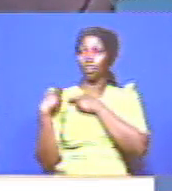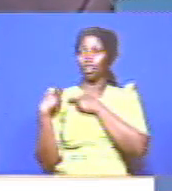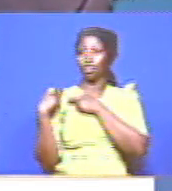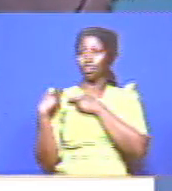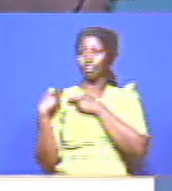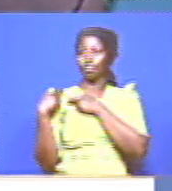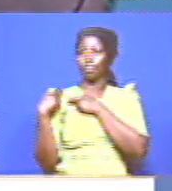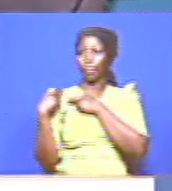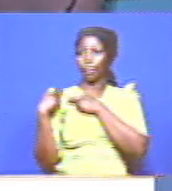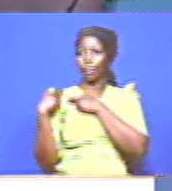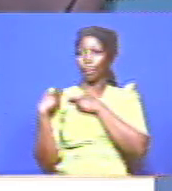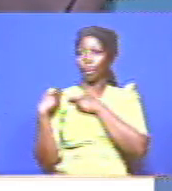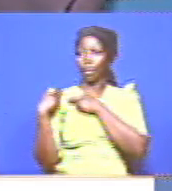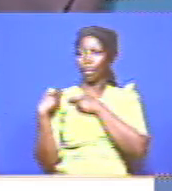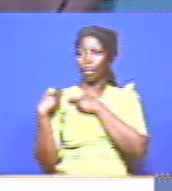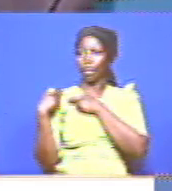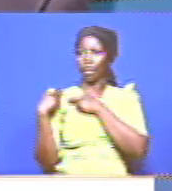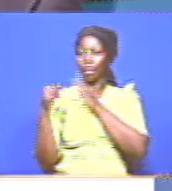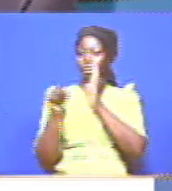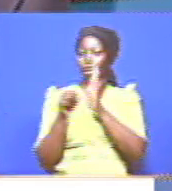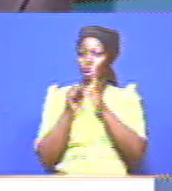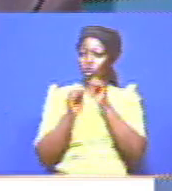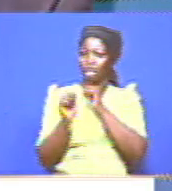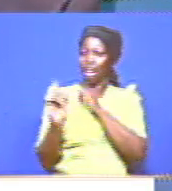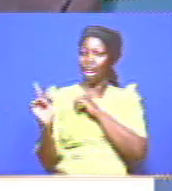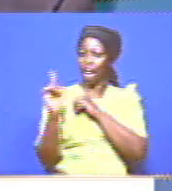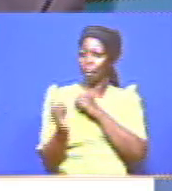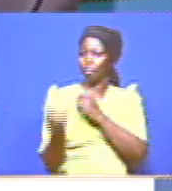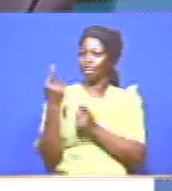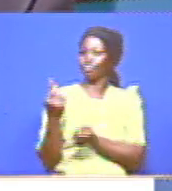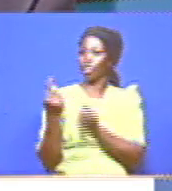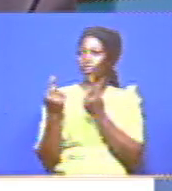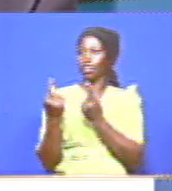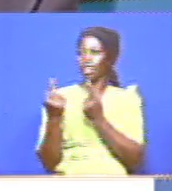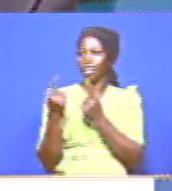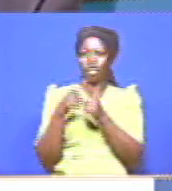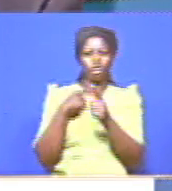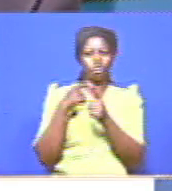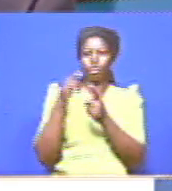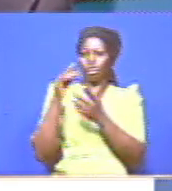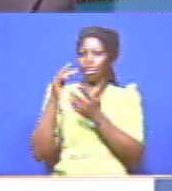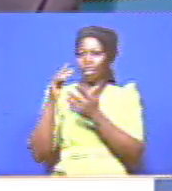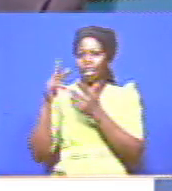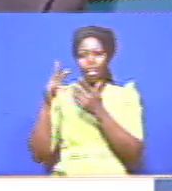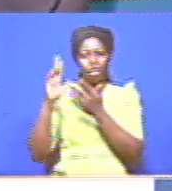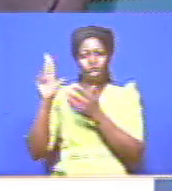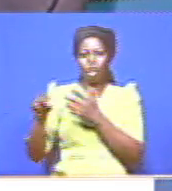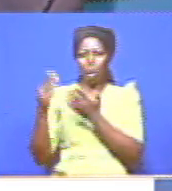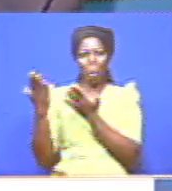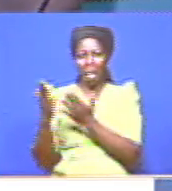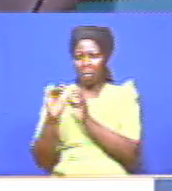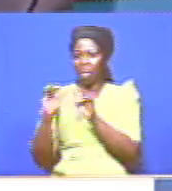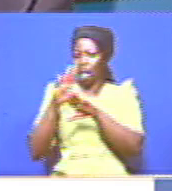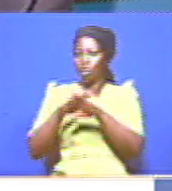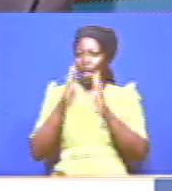these scandals which are coming, it's not mm-hmm. coming from nowhere. Mm-hmm. It's a good citizen who mm-hmm. comes to